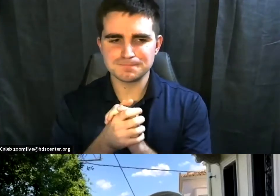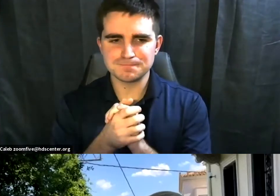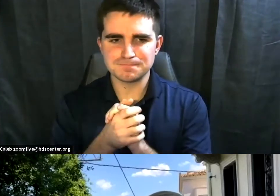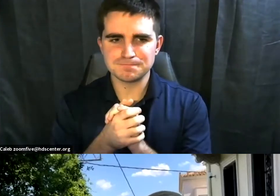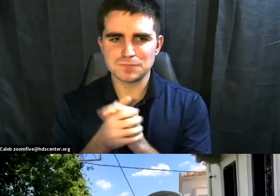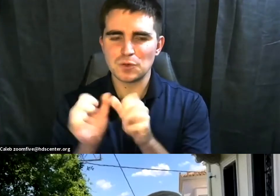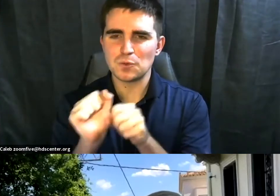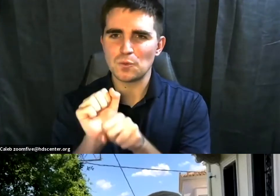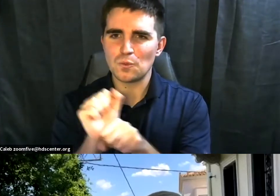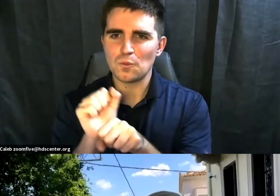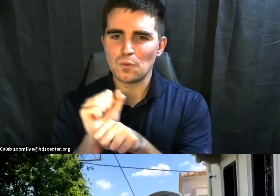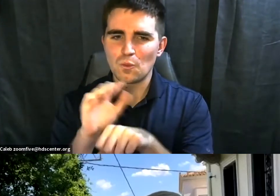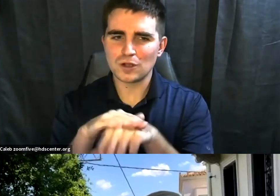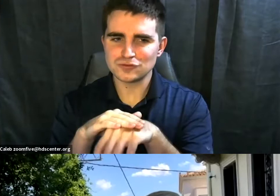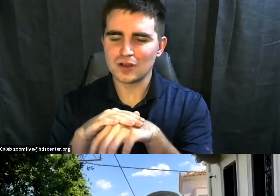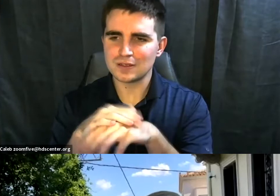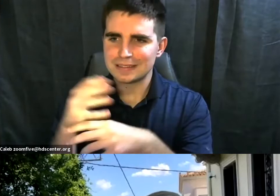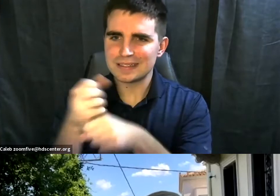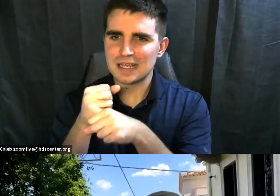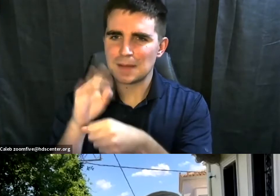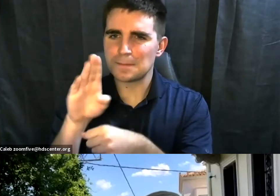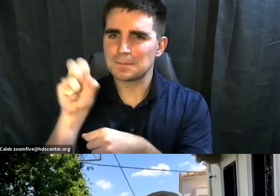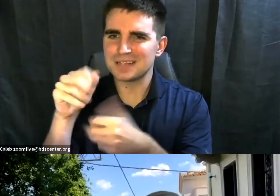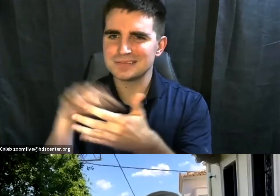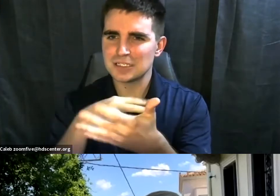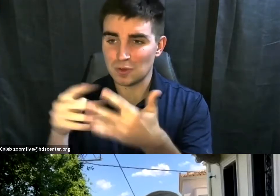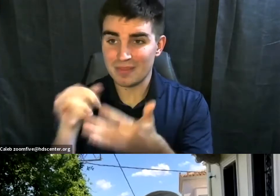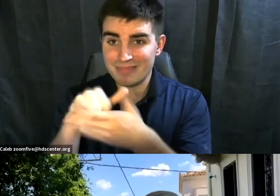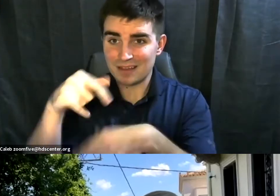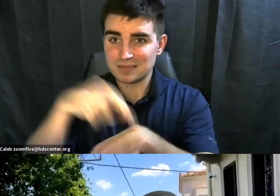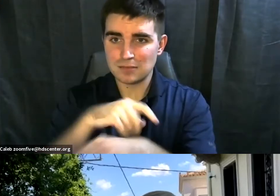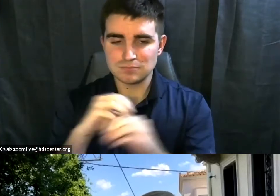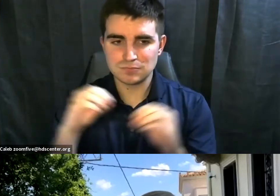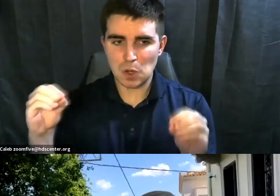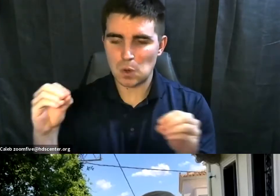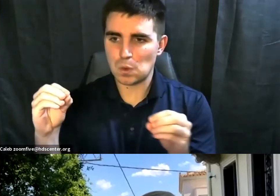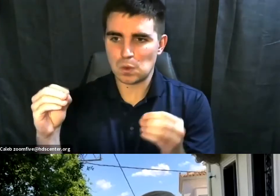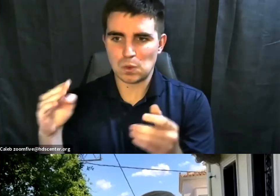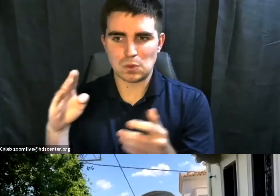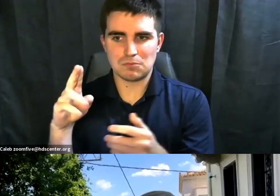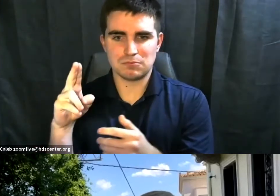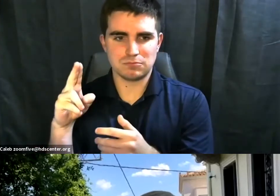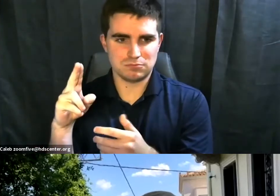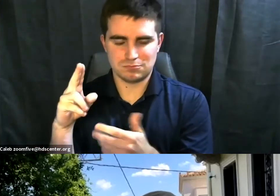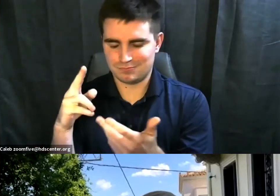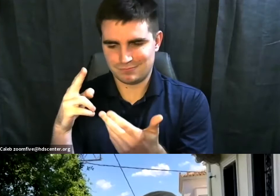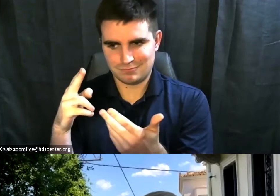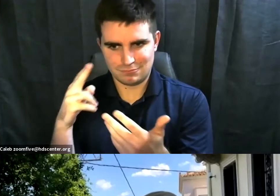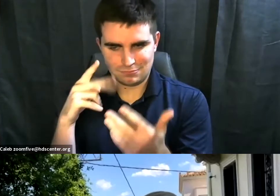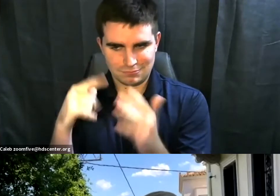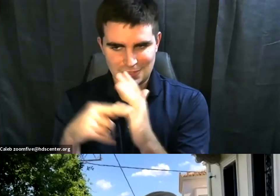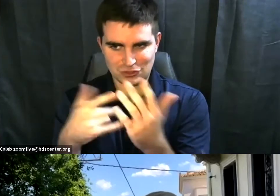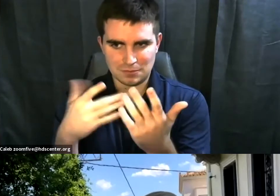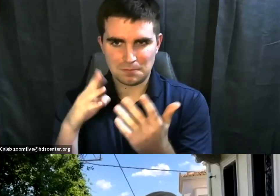worked on getting bus schedules. At that time, there was no indication that bus schedules should be easily readable by someone